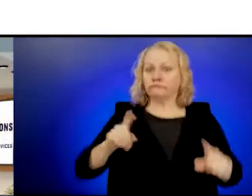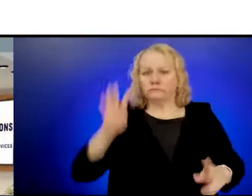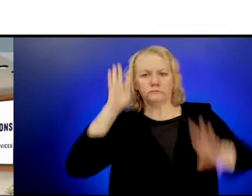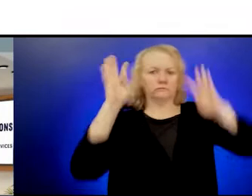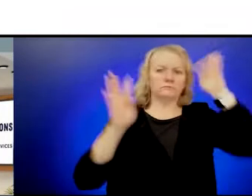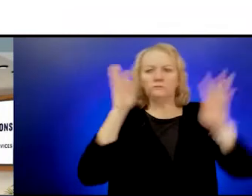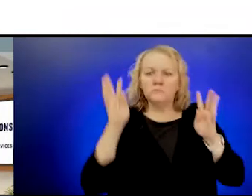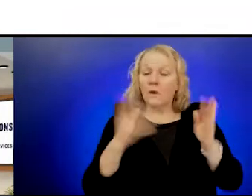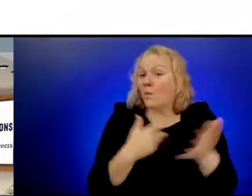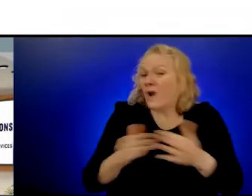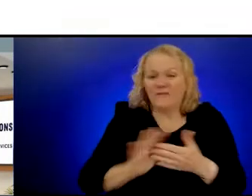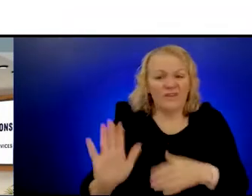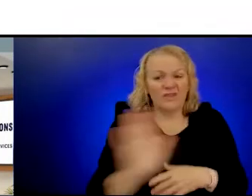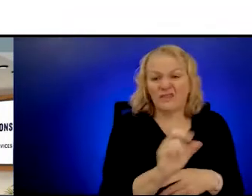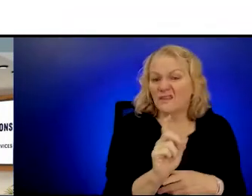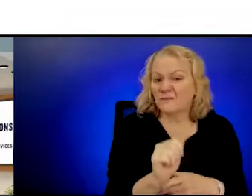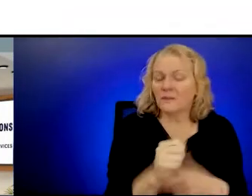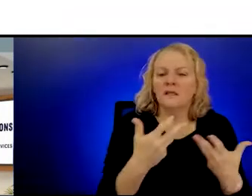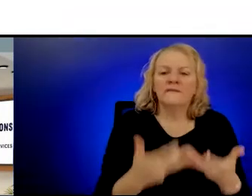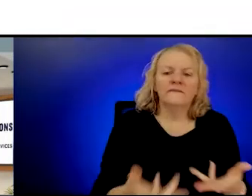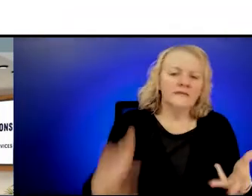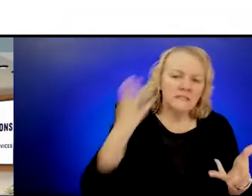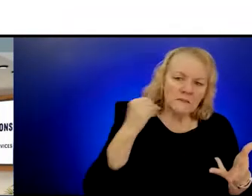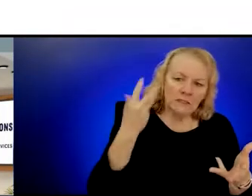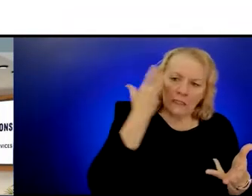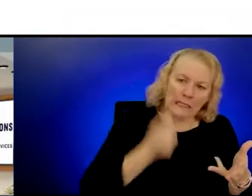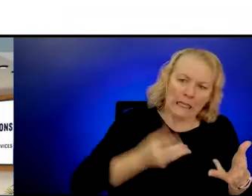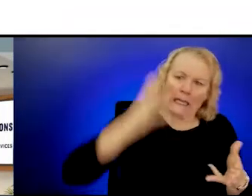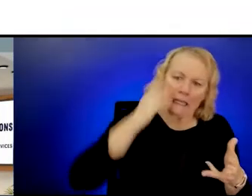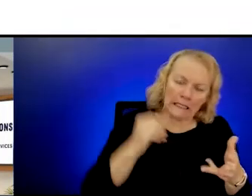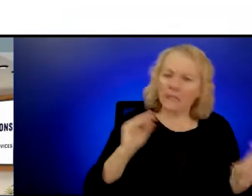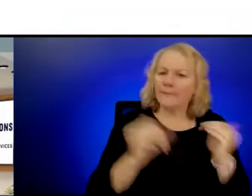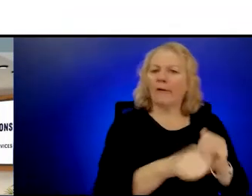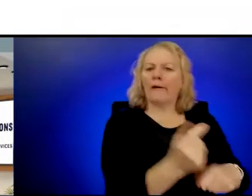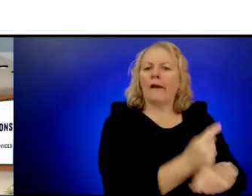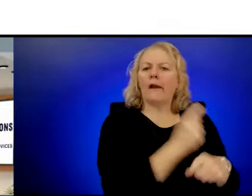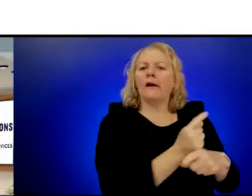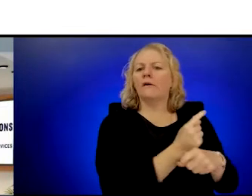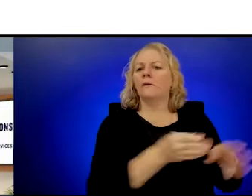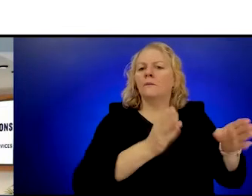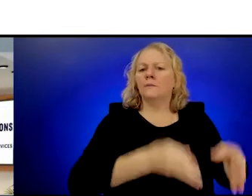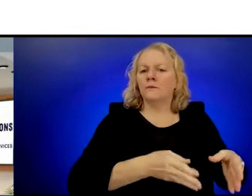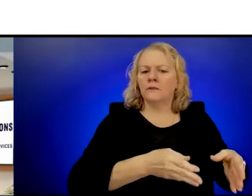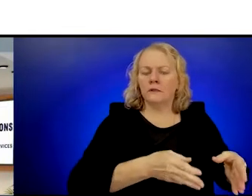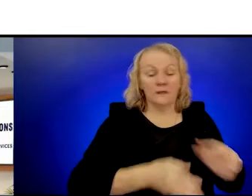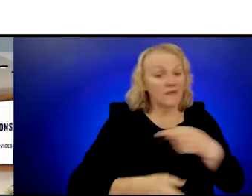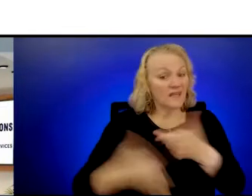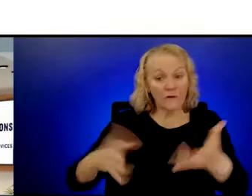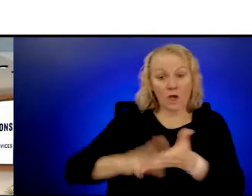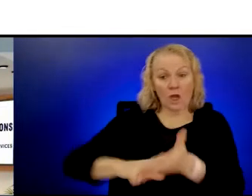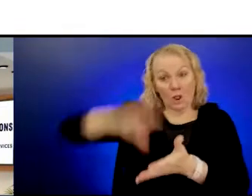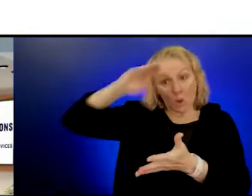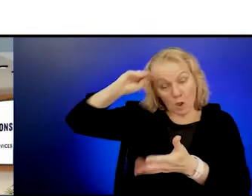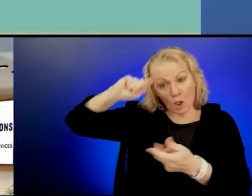their disability, they've gone through far more than the average person, and they've learned to